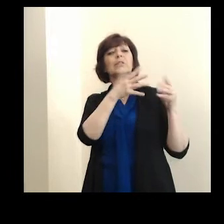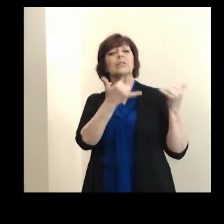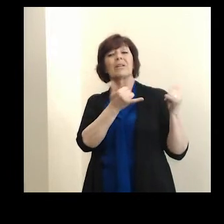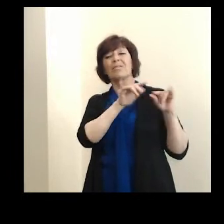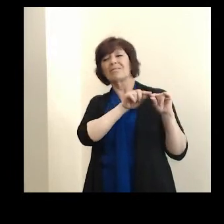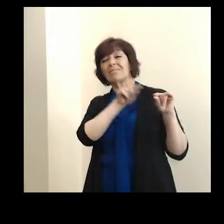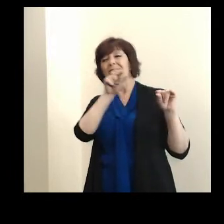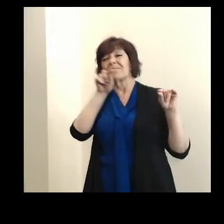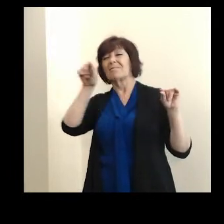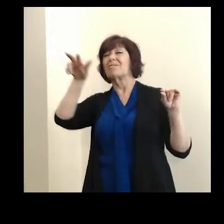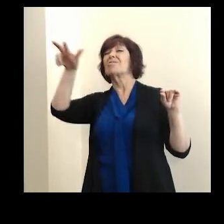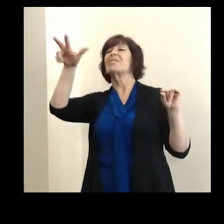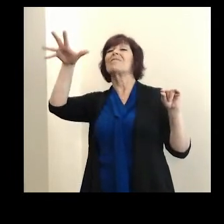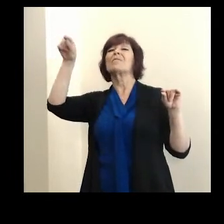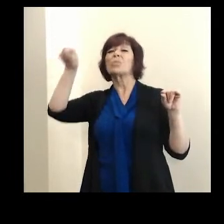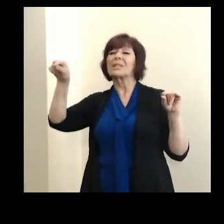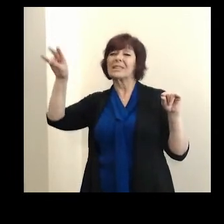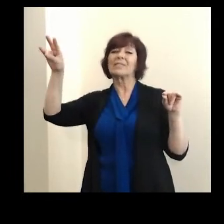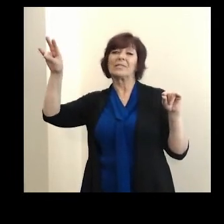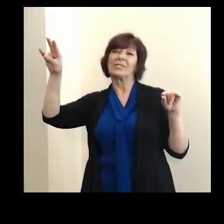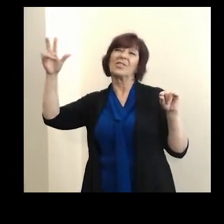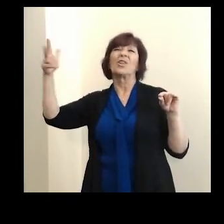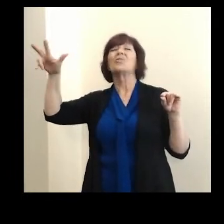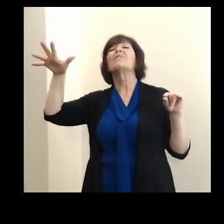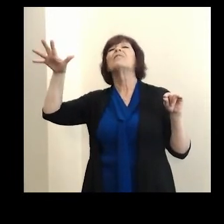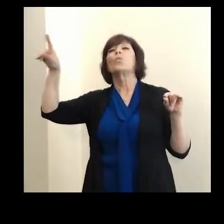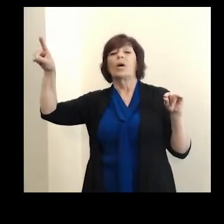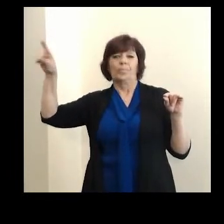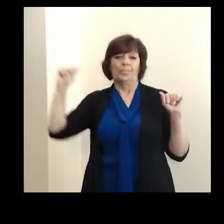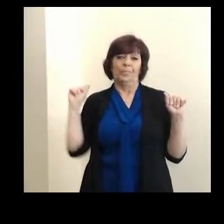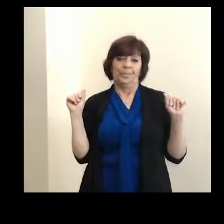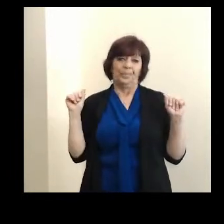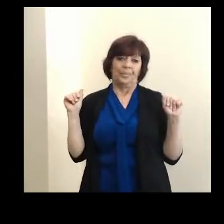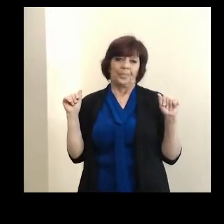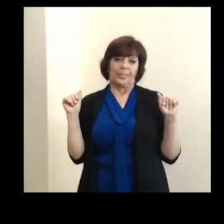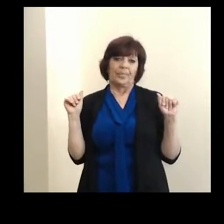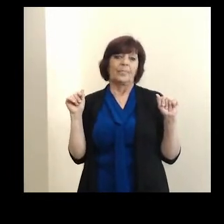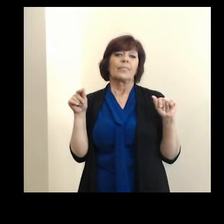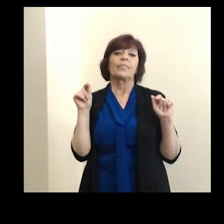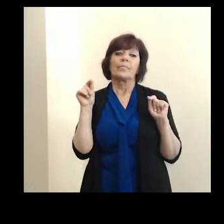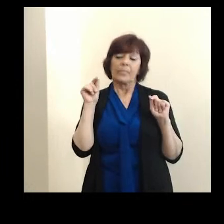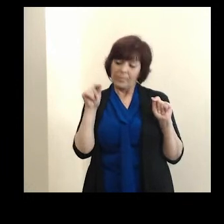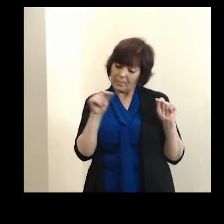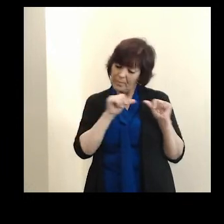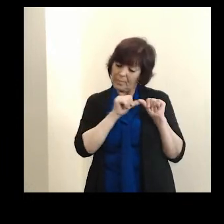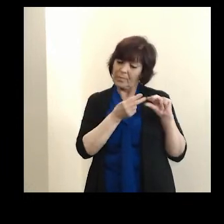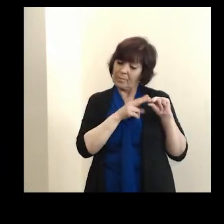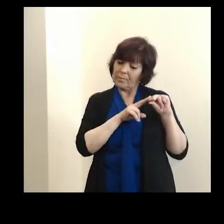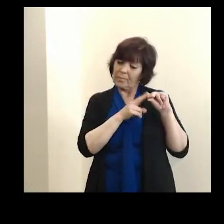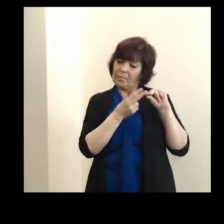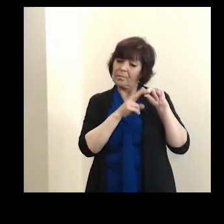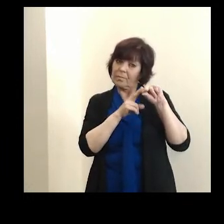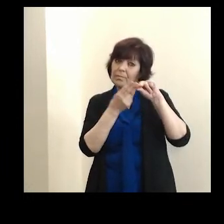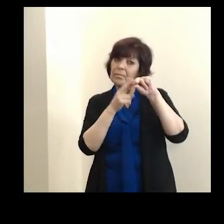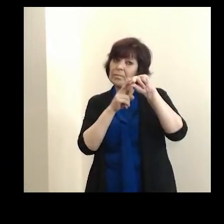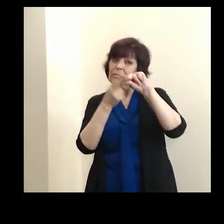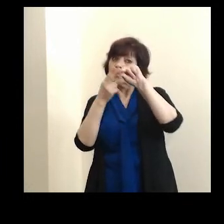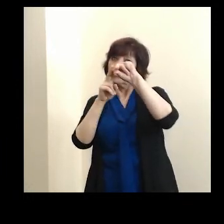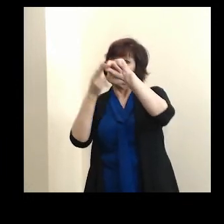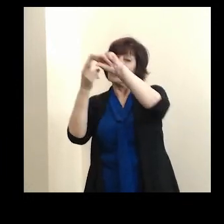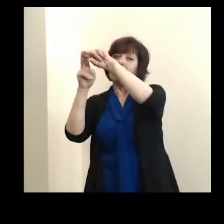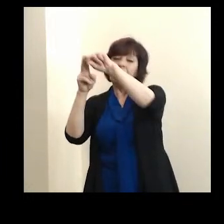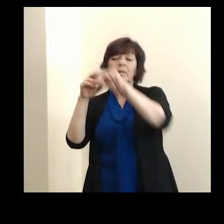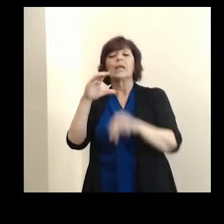is 350.7 or 351 as of April 4th. It has steadily increased. The